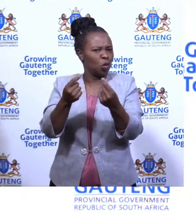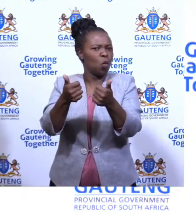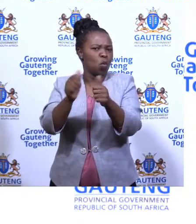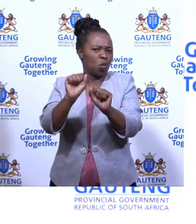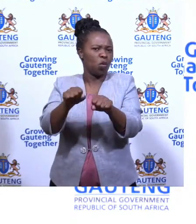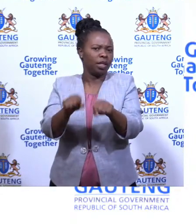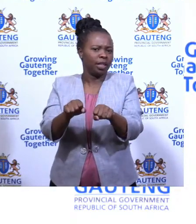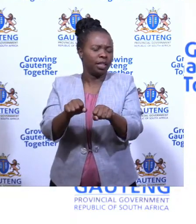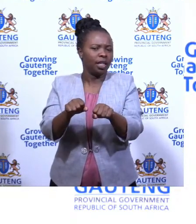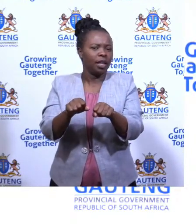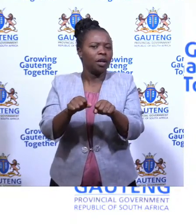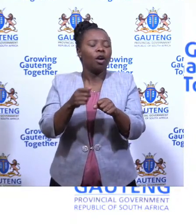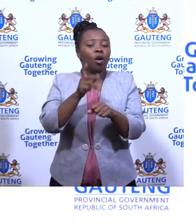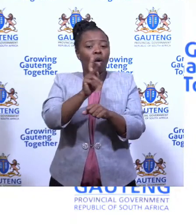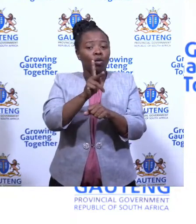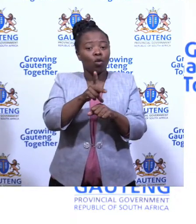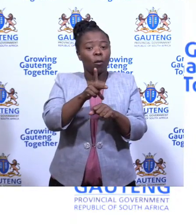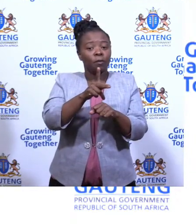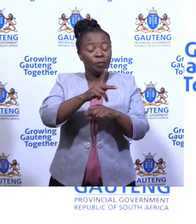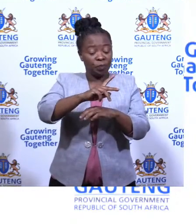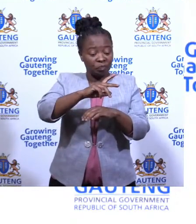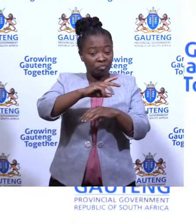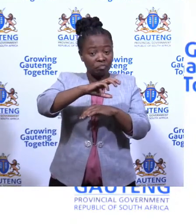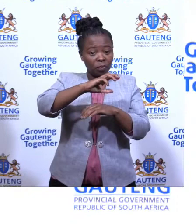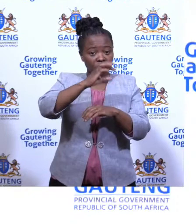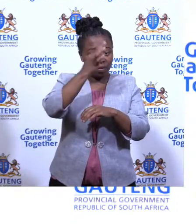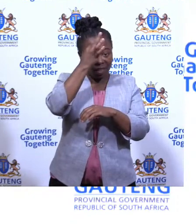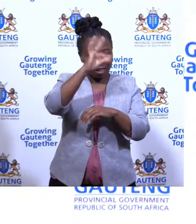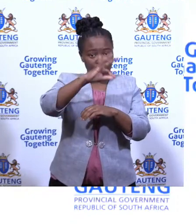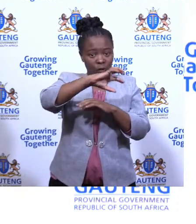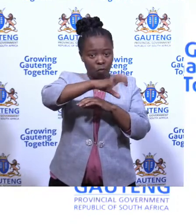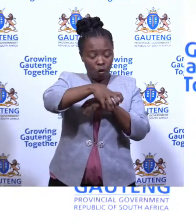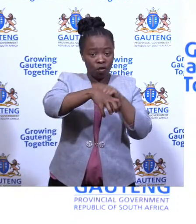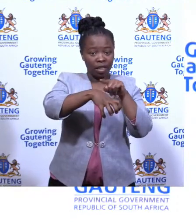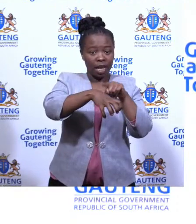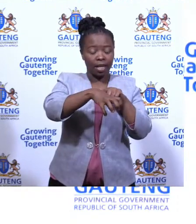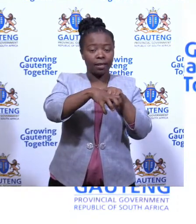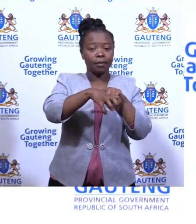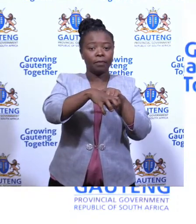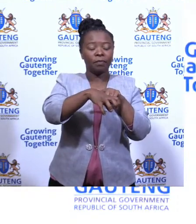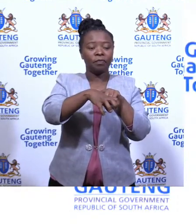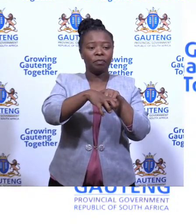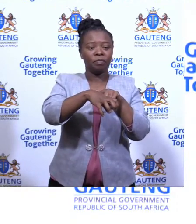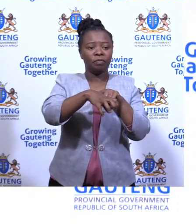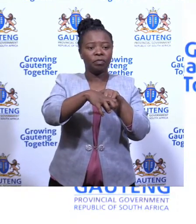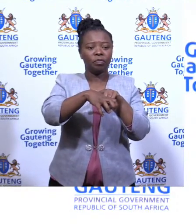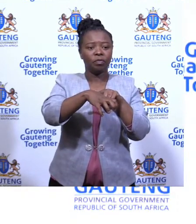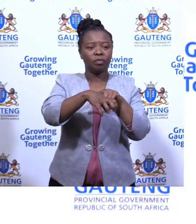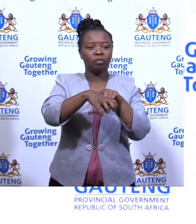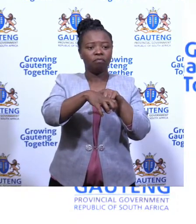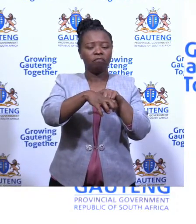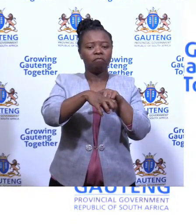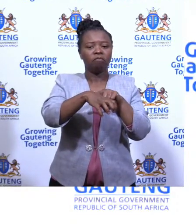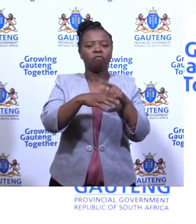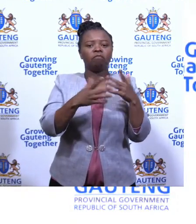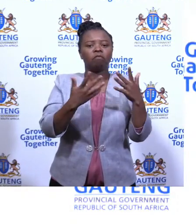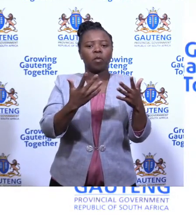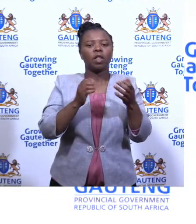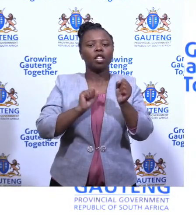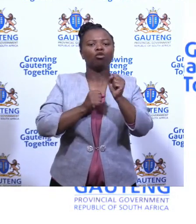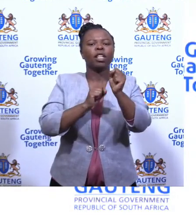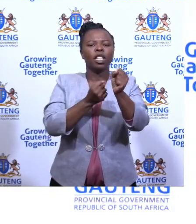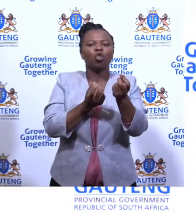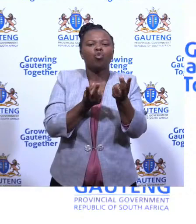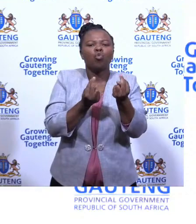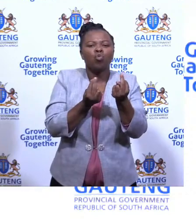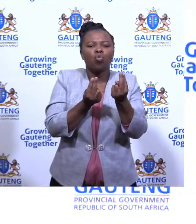And also when the provincial government has adopted new strategies,